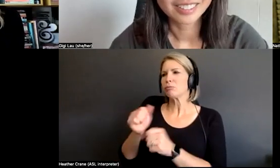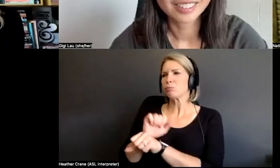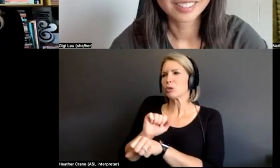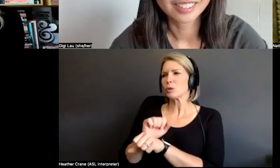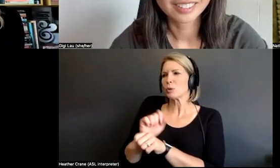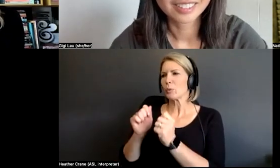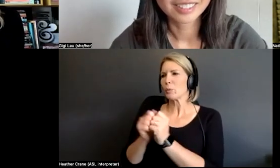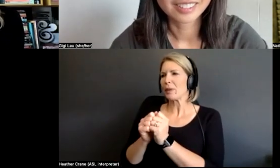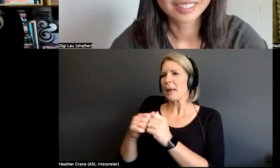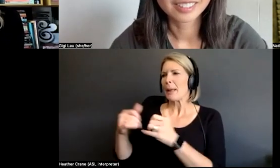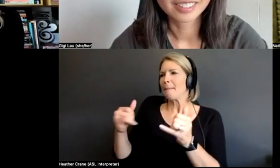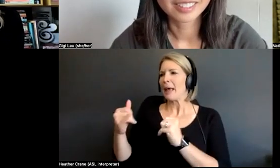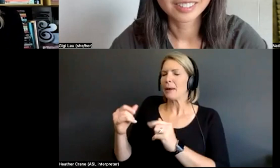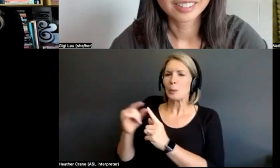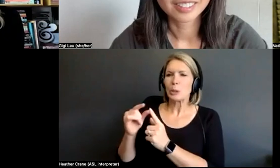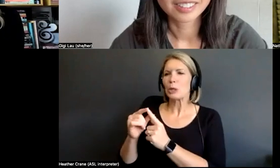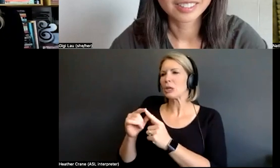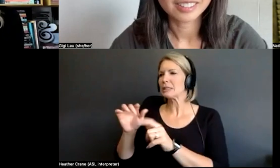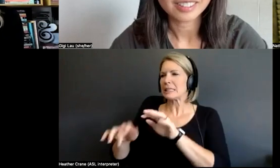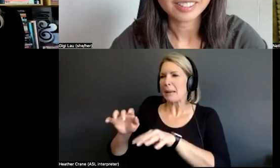that privilege type